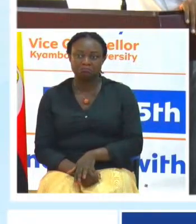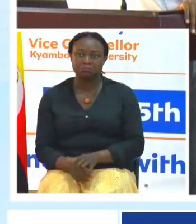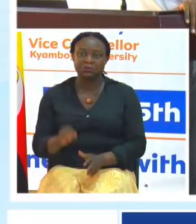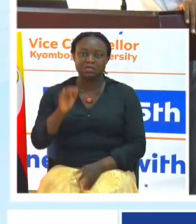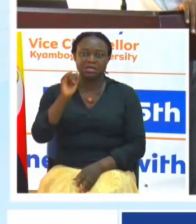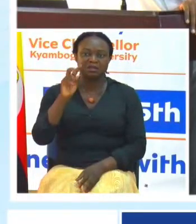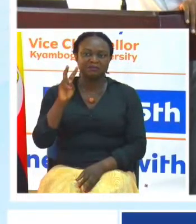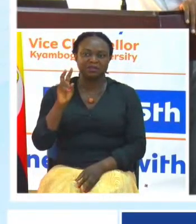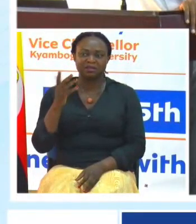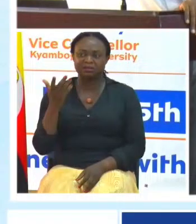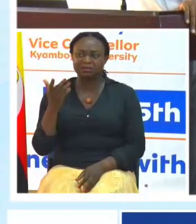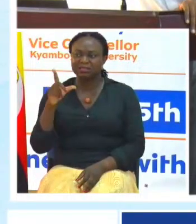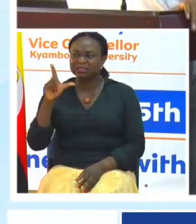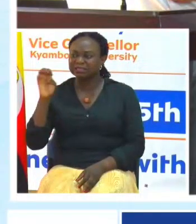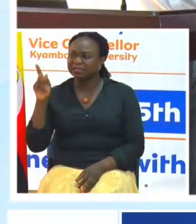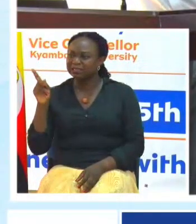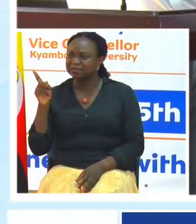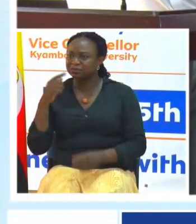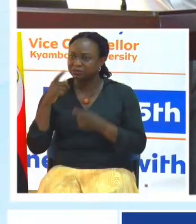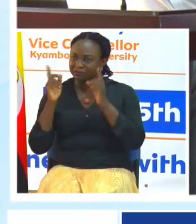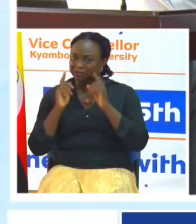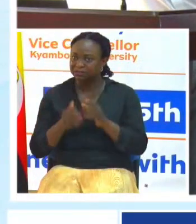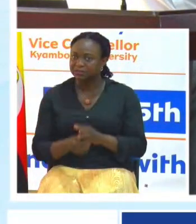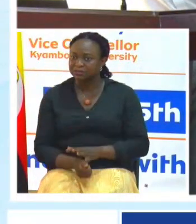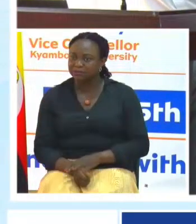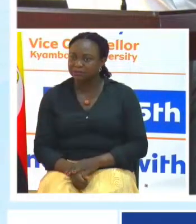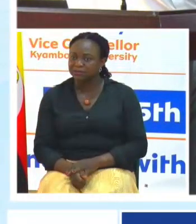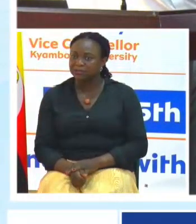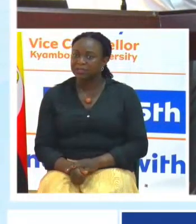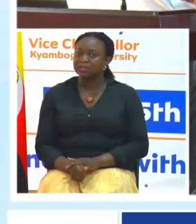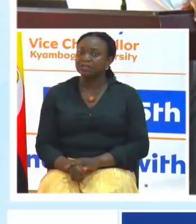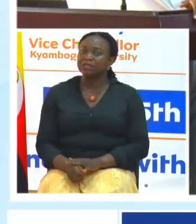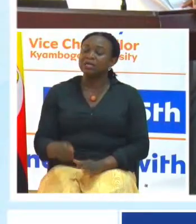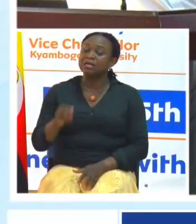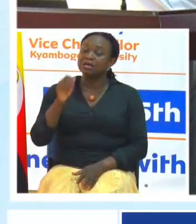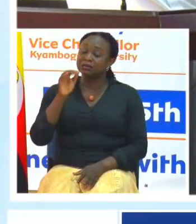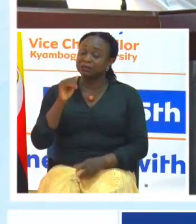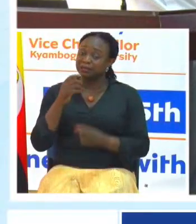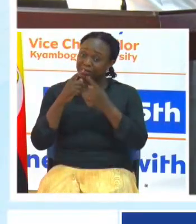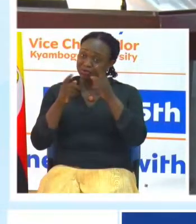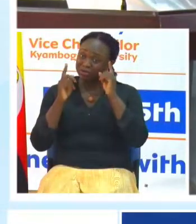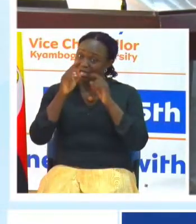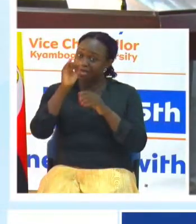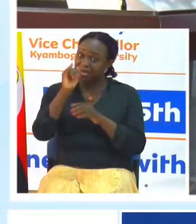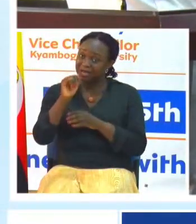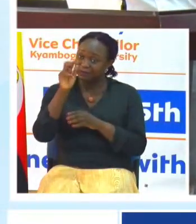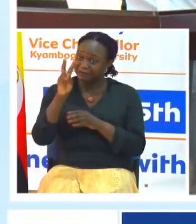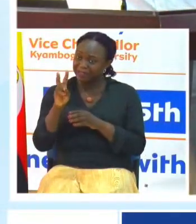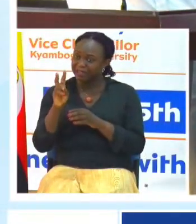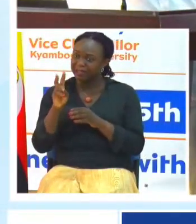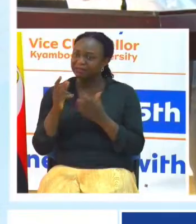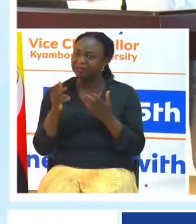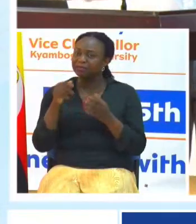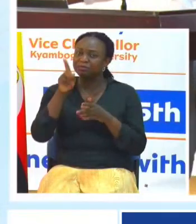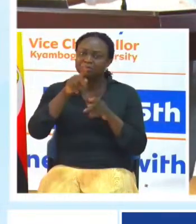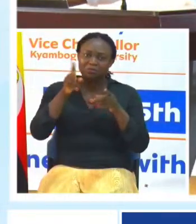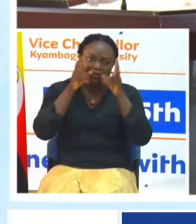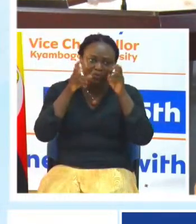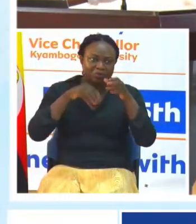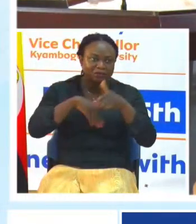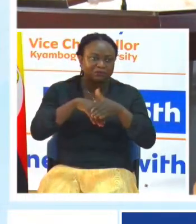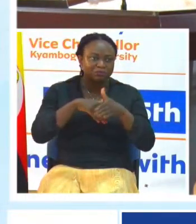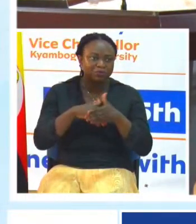Ivy League universities. So, Ivy League university. Ivy League in the first. How many of you watch football